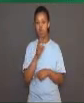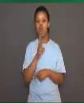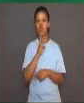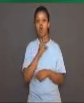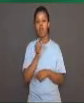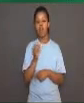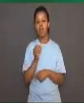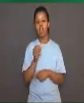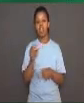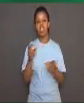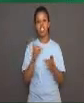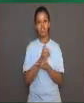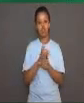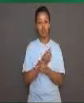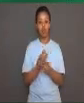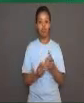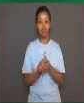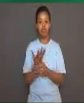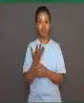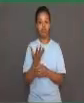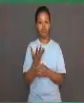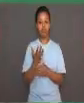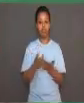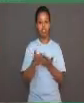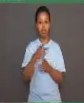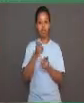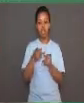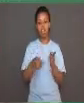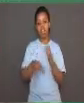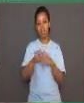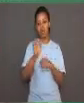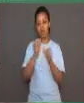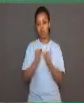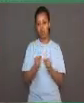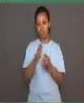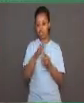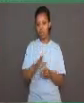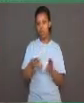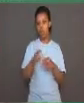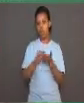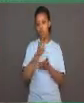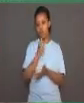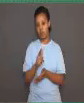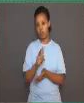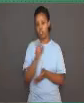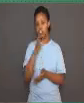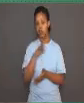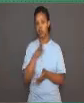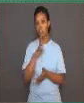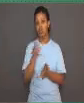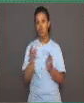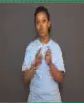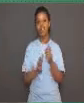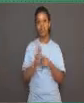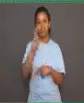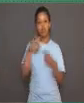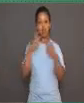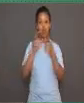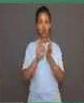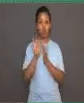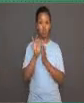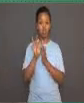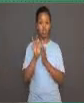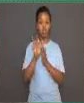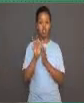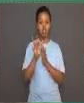natural resources that were available. As humans migrated north, the climate was